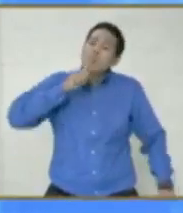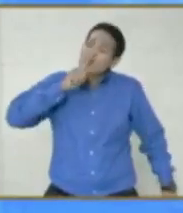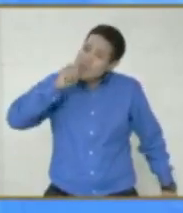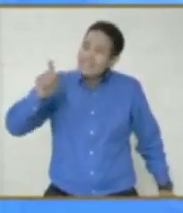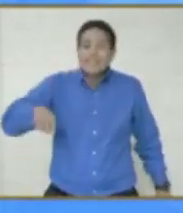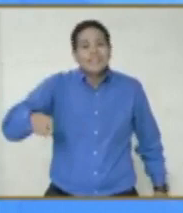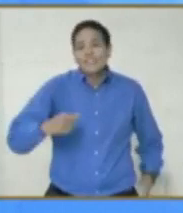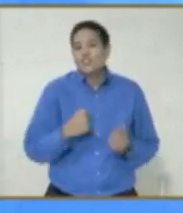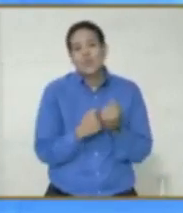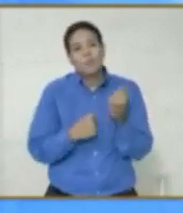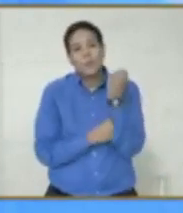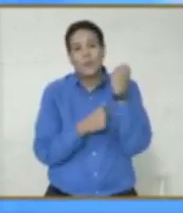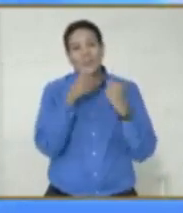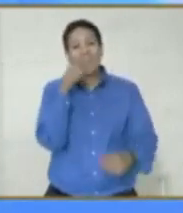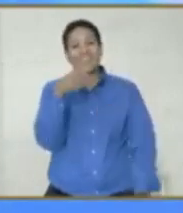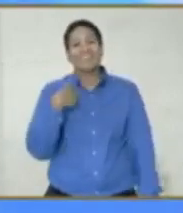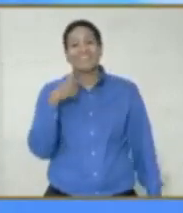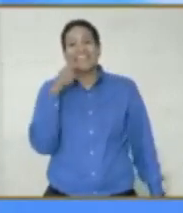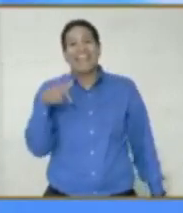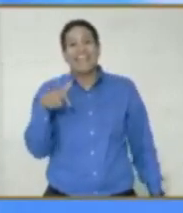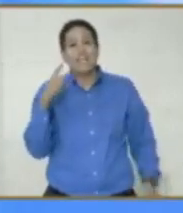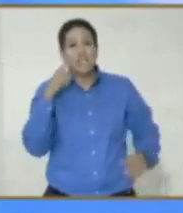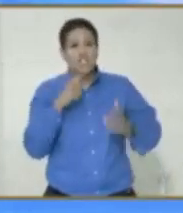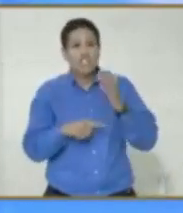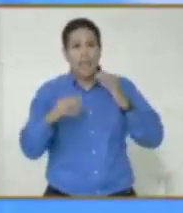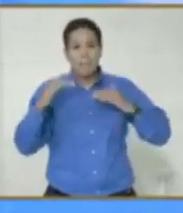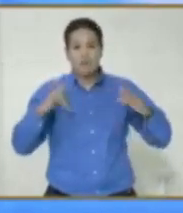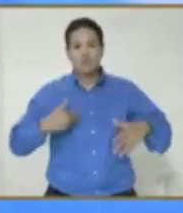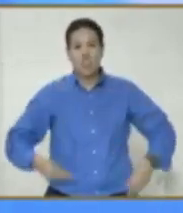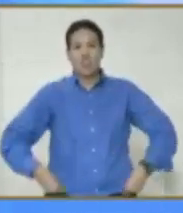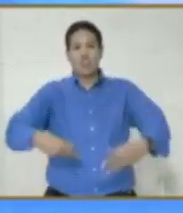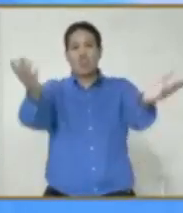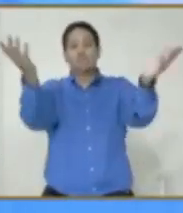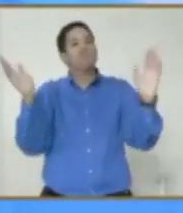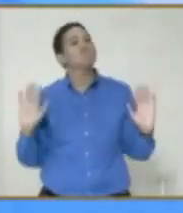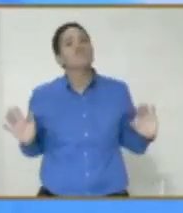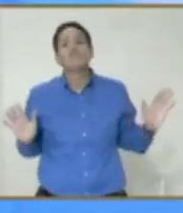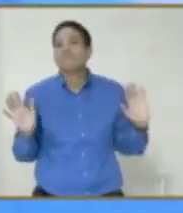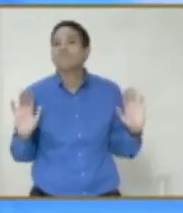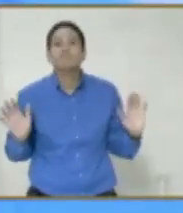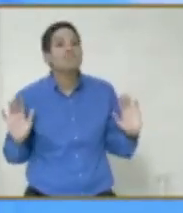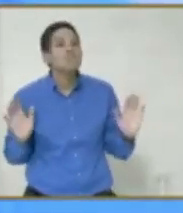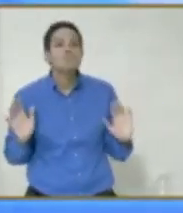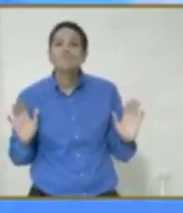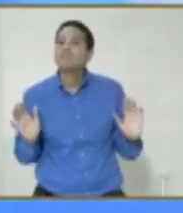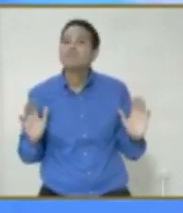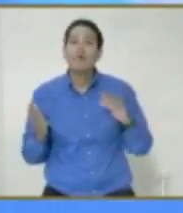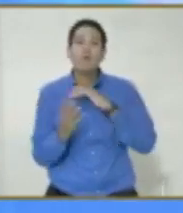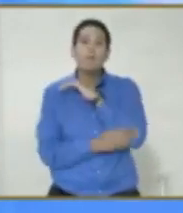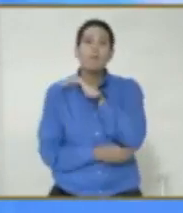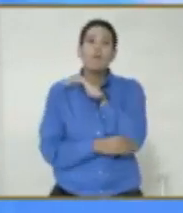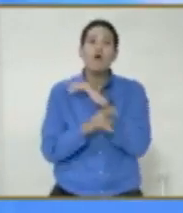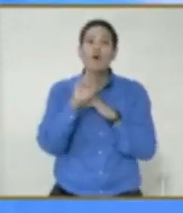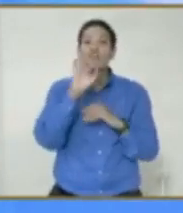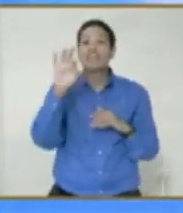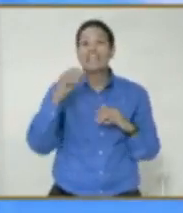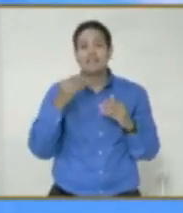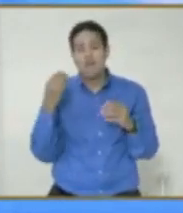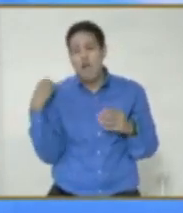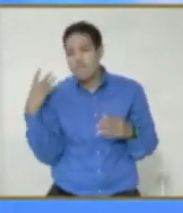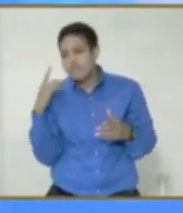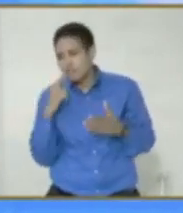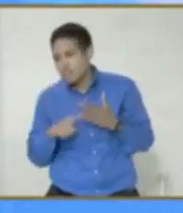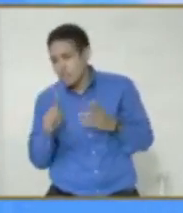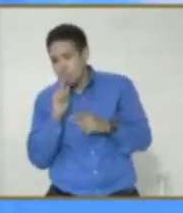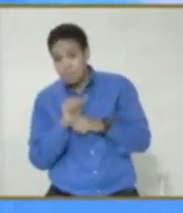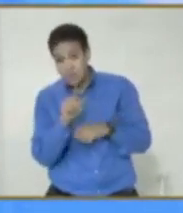of situation. And there are checks and balances. We don't just give you the goods as it is. The poor relief officers have to check to make sure that you